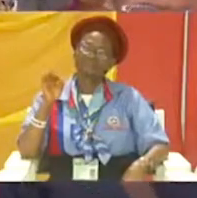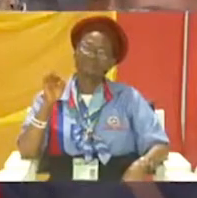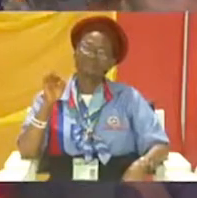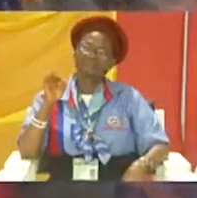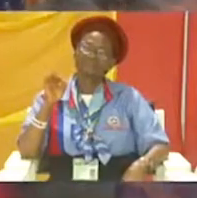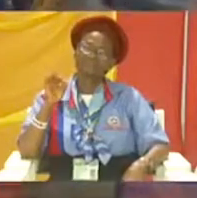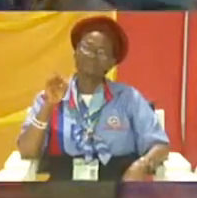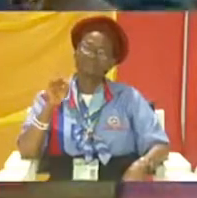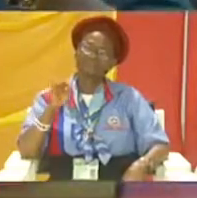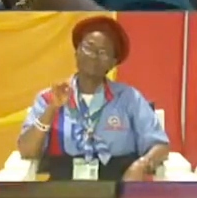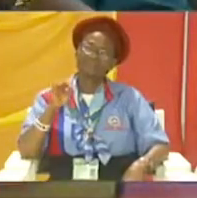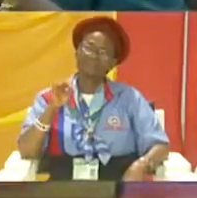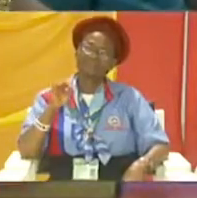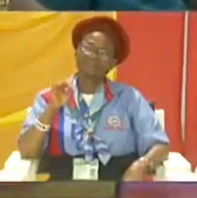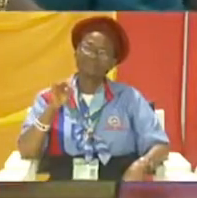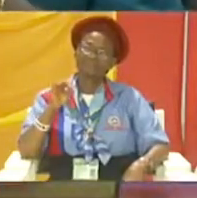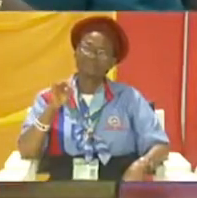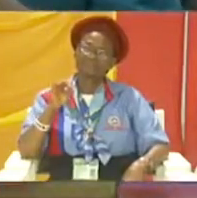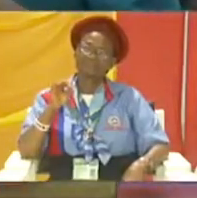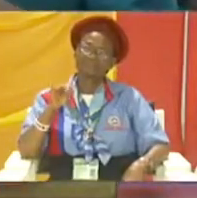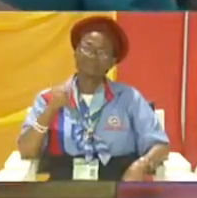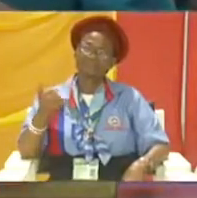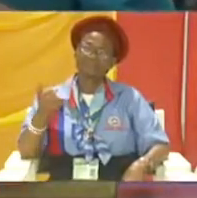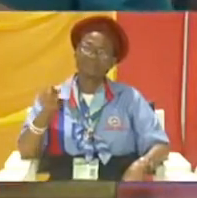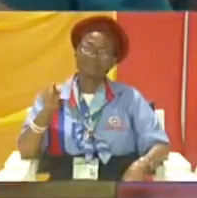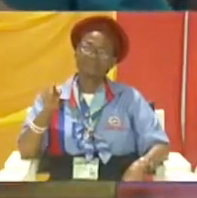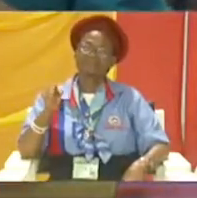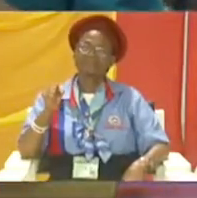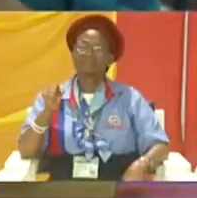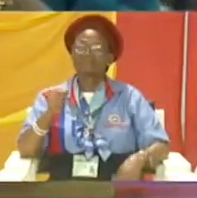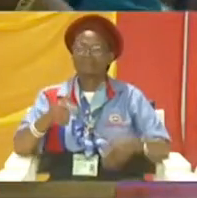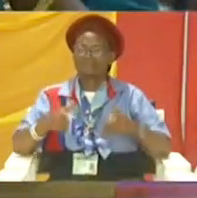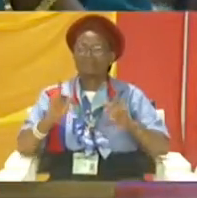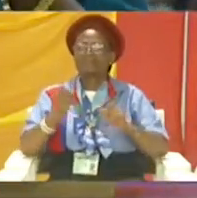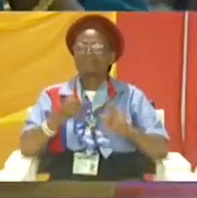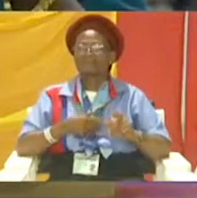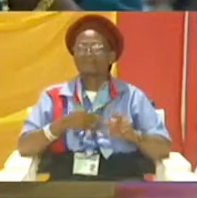Now the rest of us, please, let's stretch our hands towards these people.